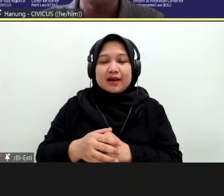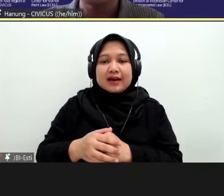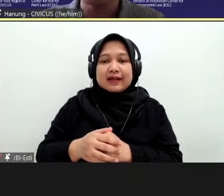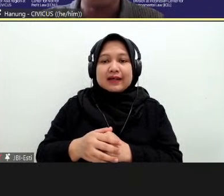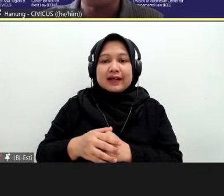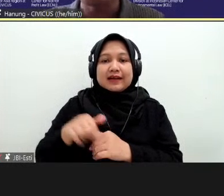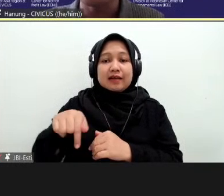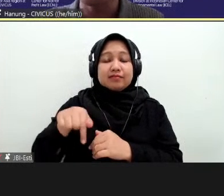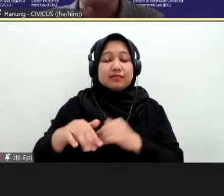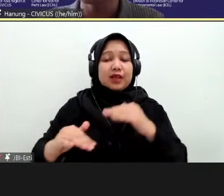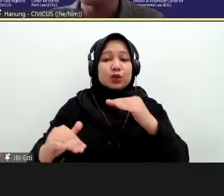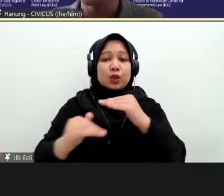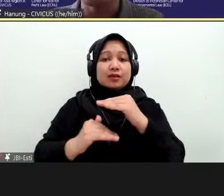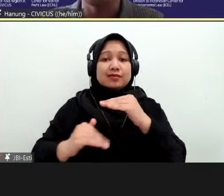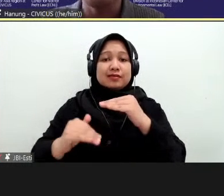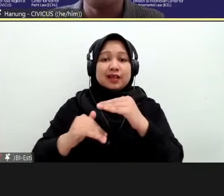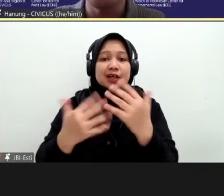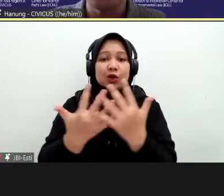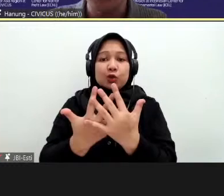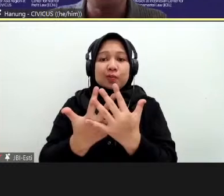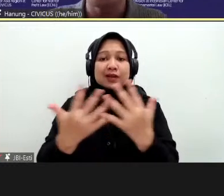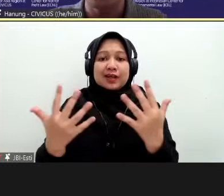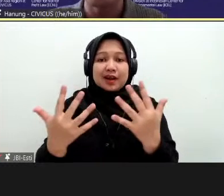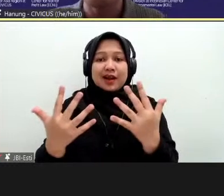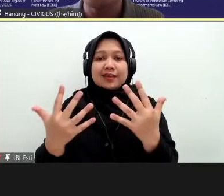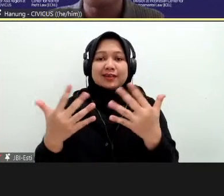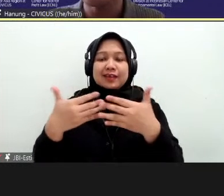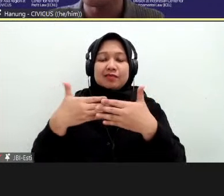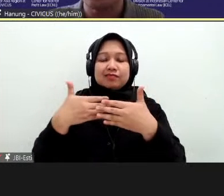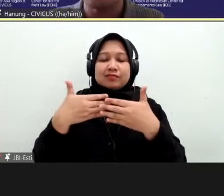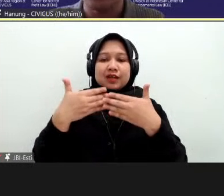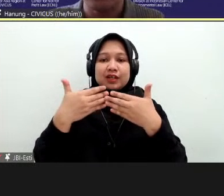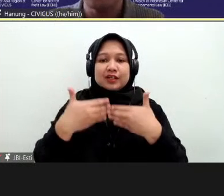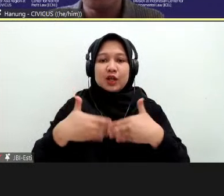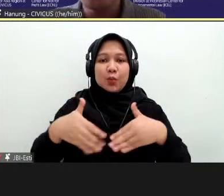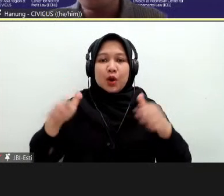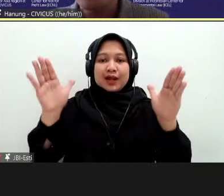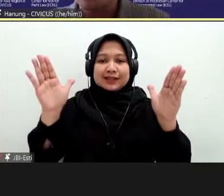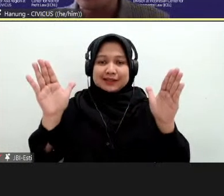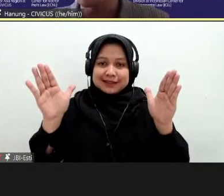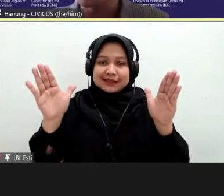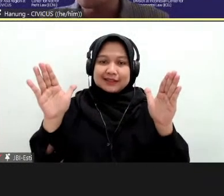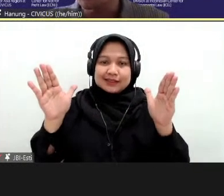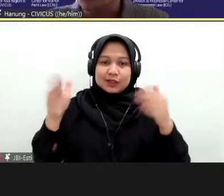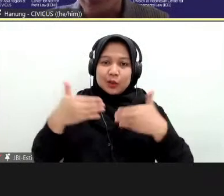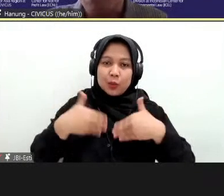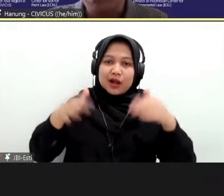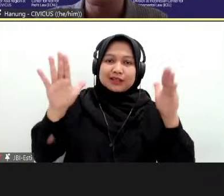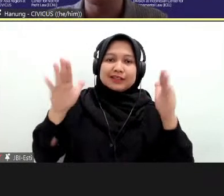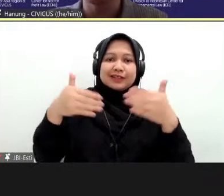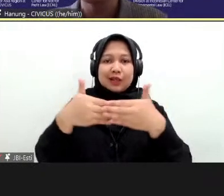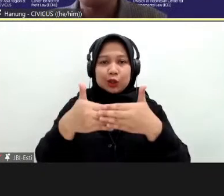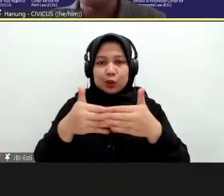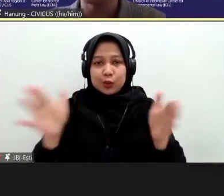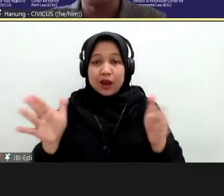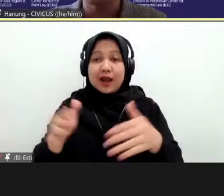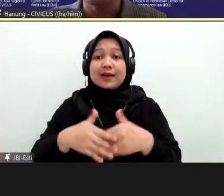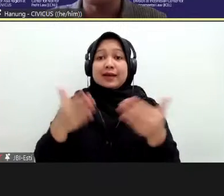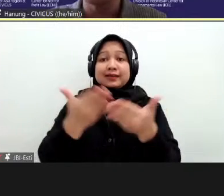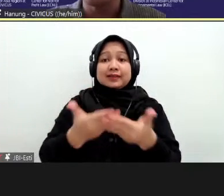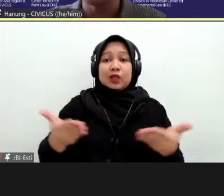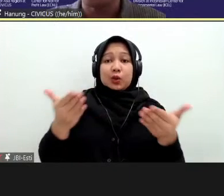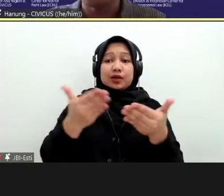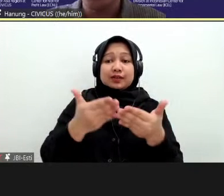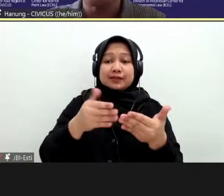understanding that civic space should be a foundation of open and democratic society, a condition where people and civil